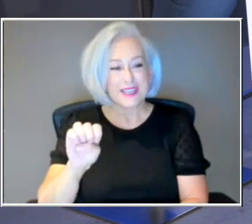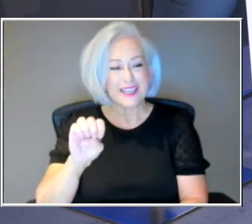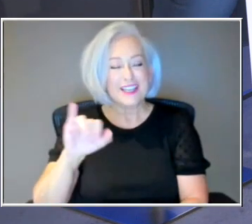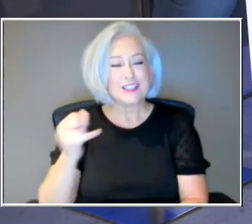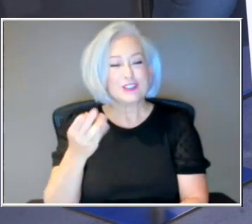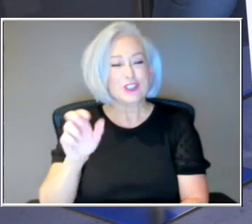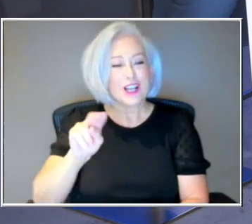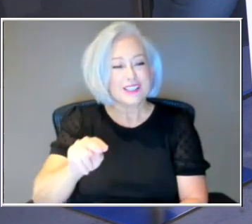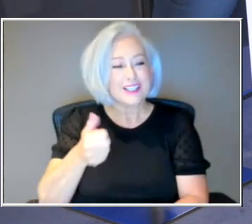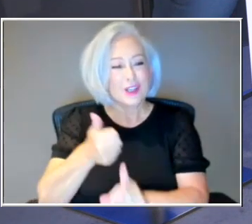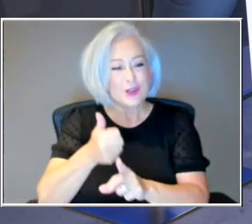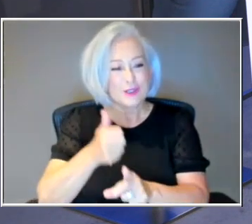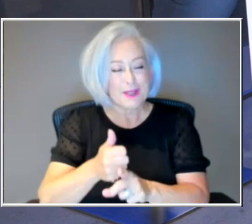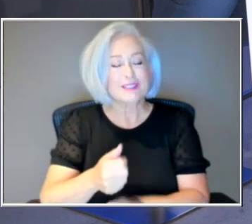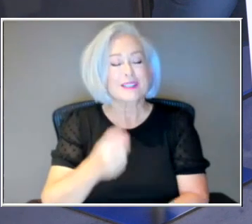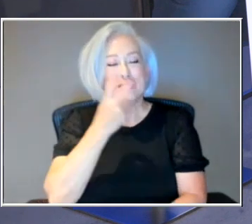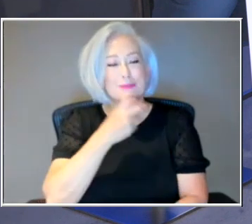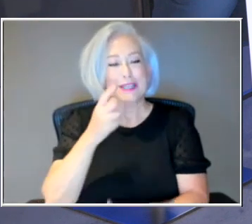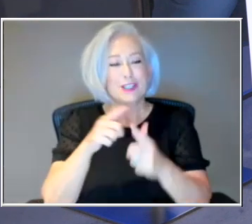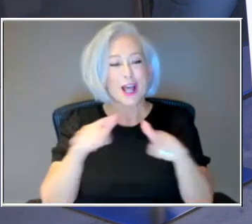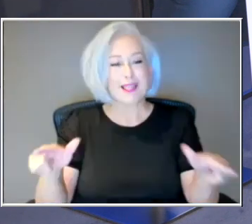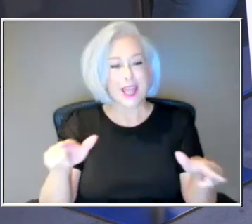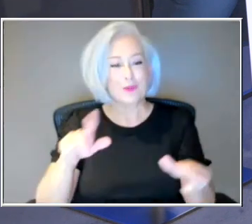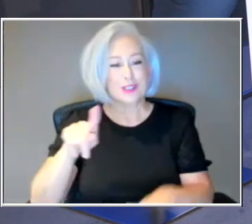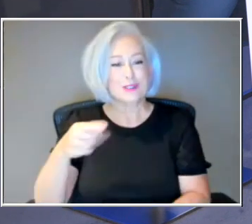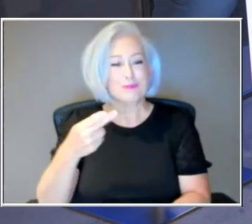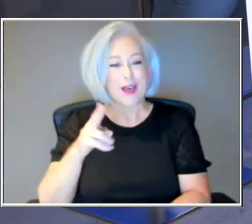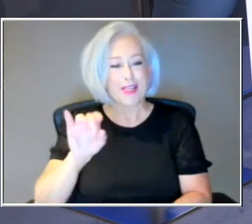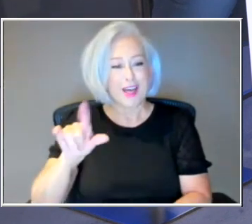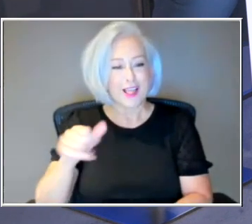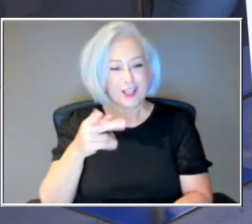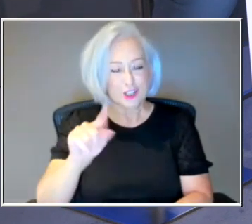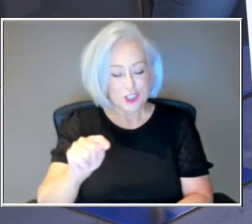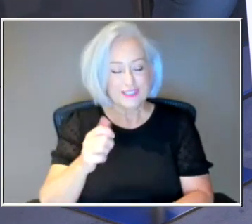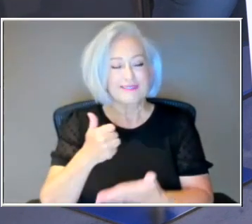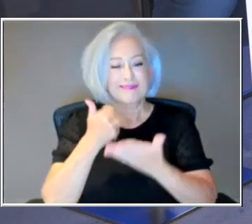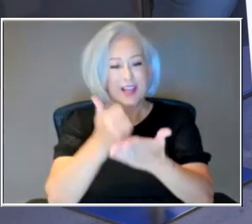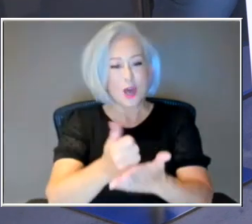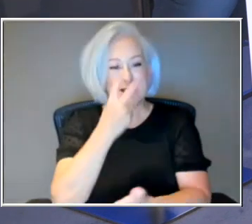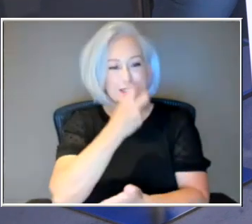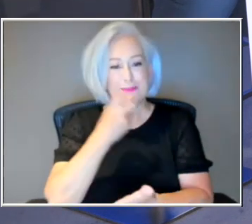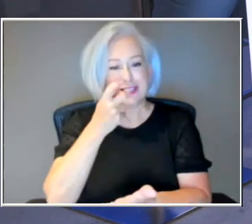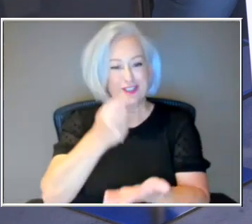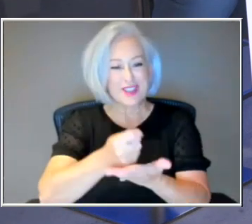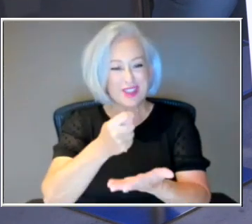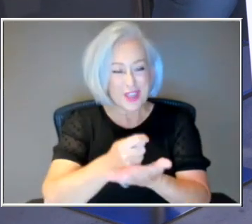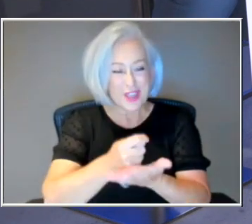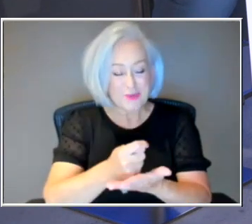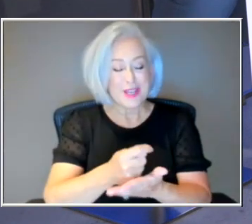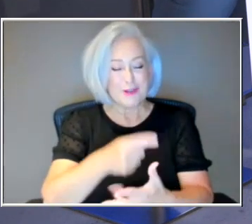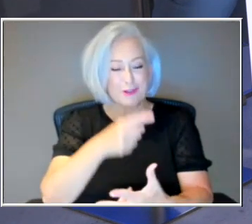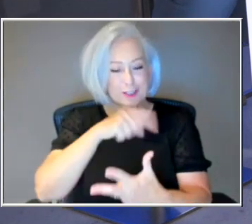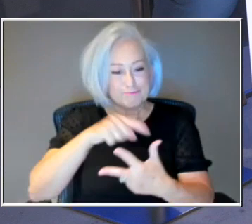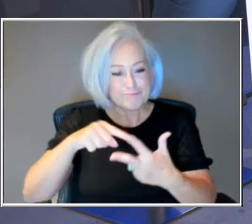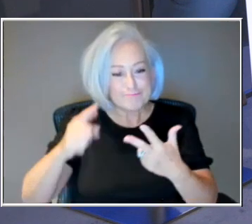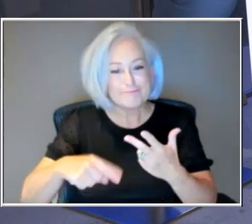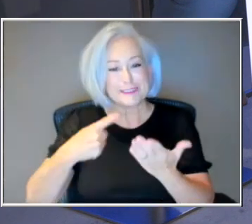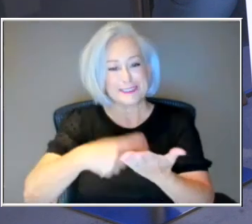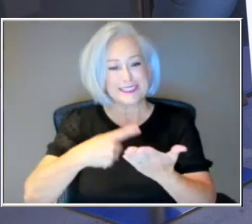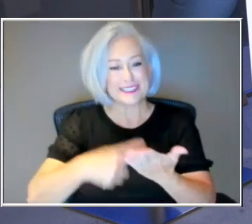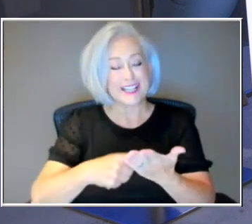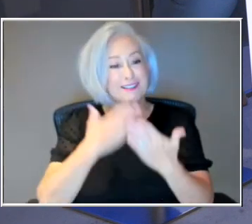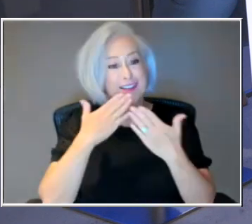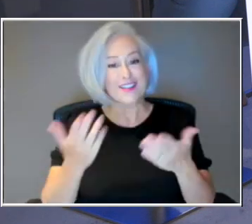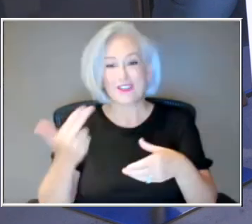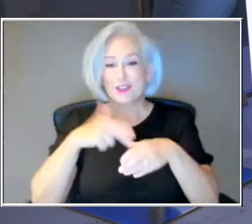pathologist who is helping Jamie with some speech therapy. So we're going to talk and dive into all of that. So thank you all for being here with this important